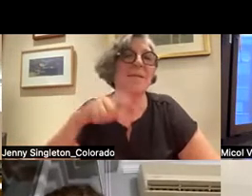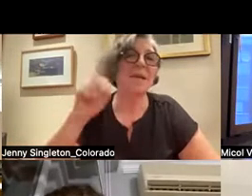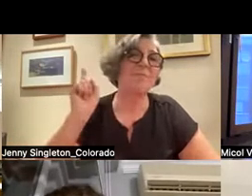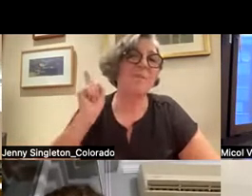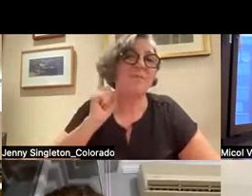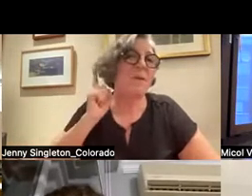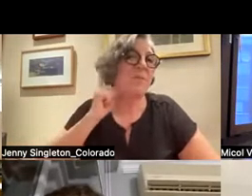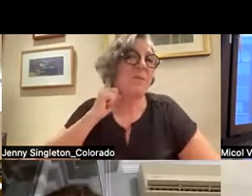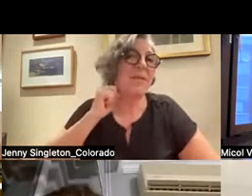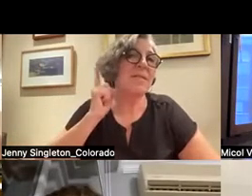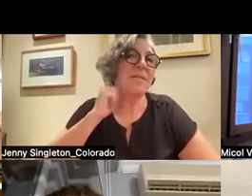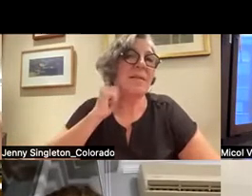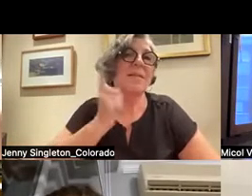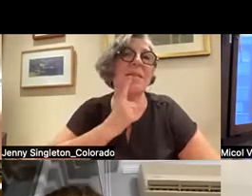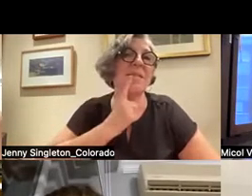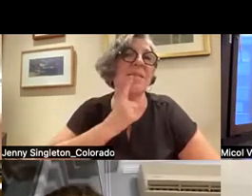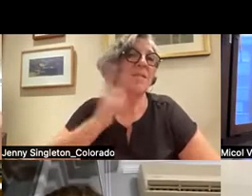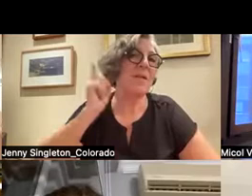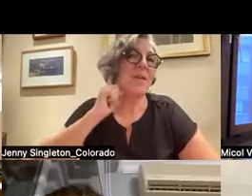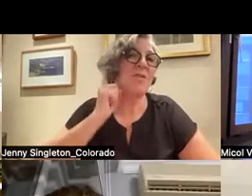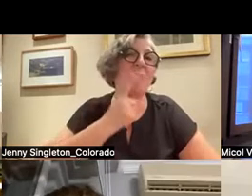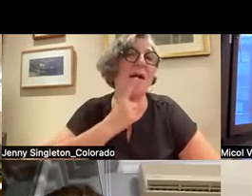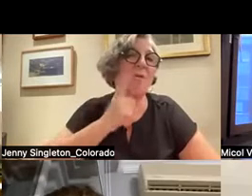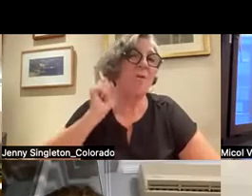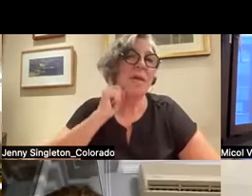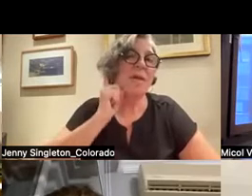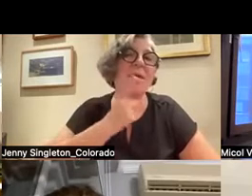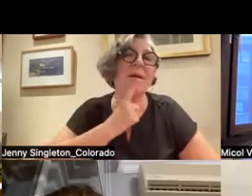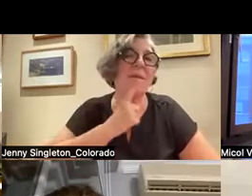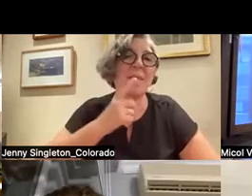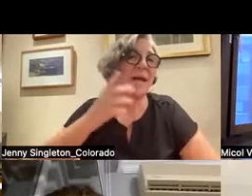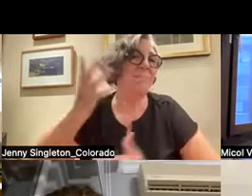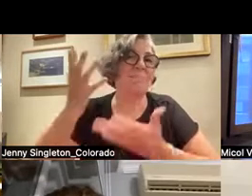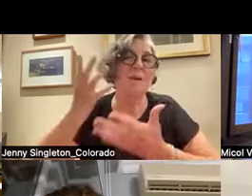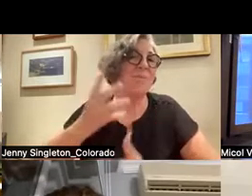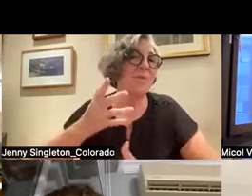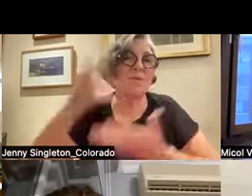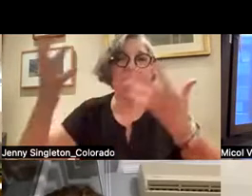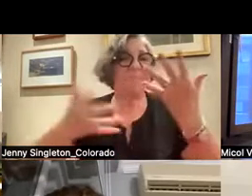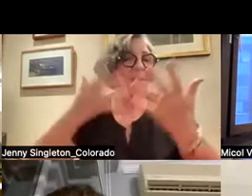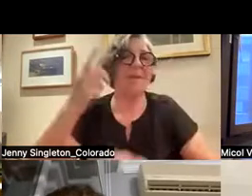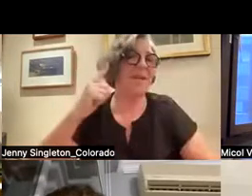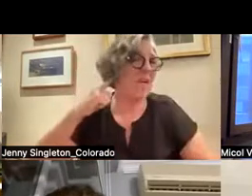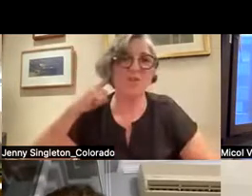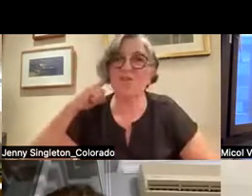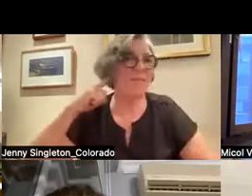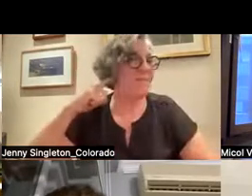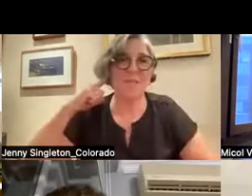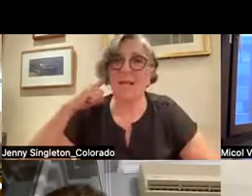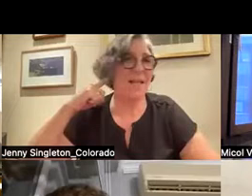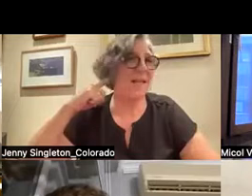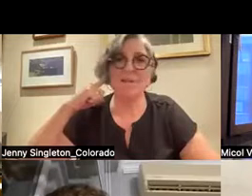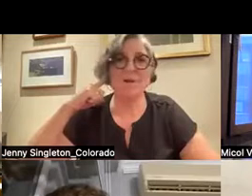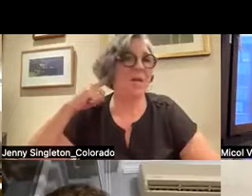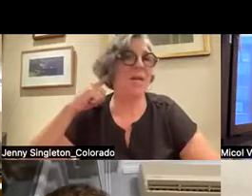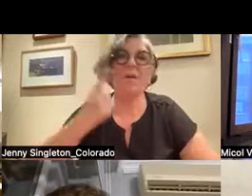And the sign for deaf people is this, so ear, mouth. And that comes from, I think, a gesture of